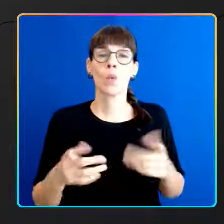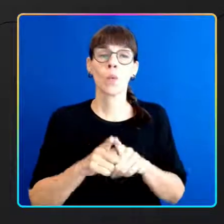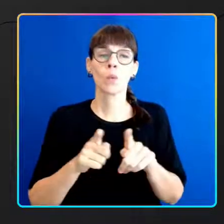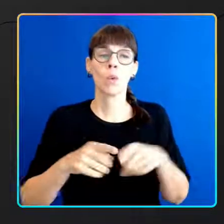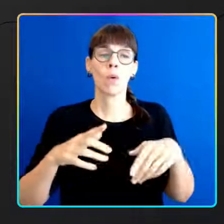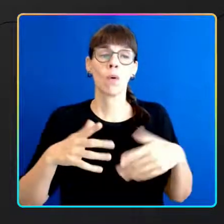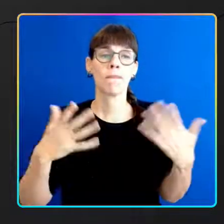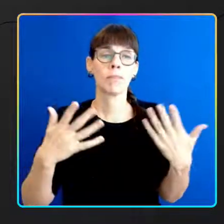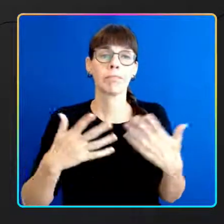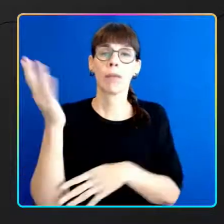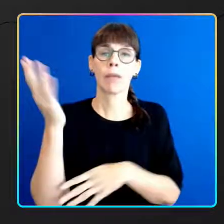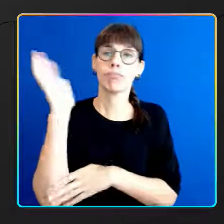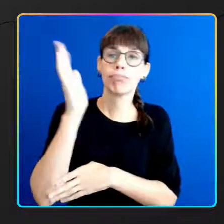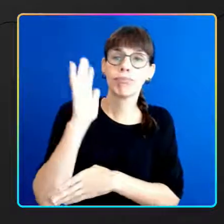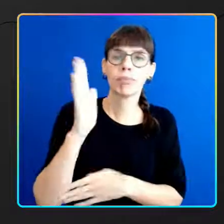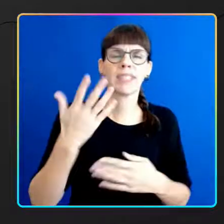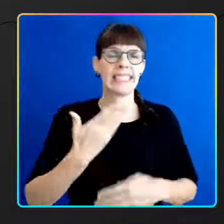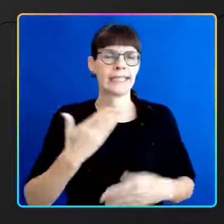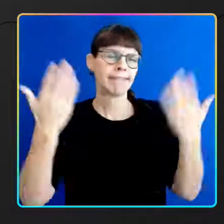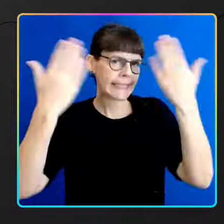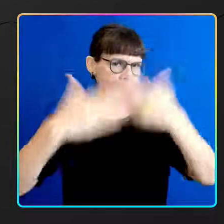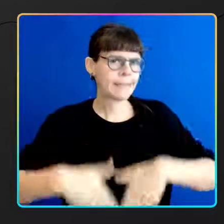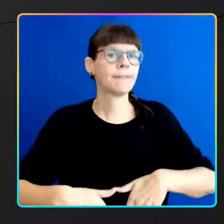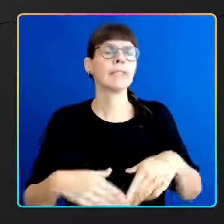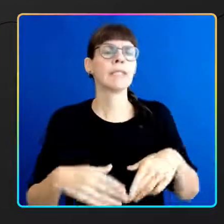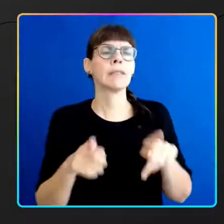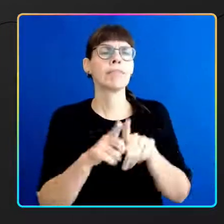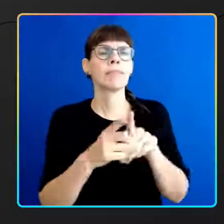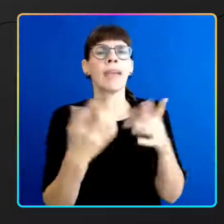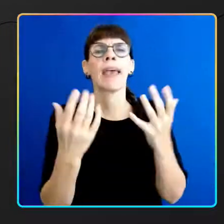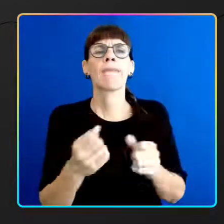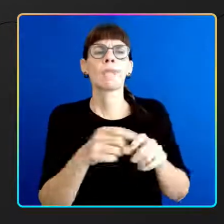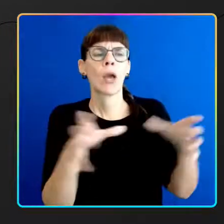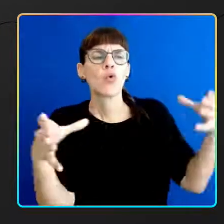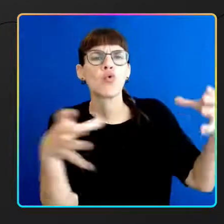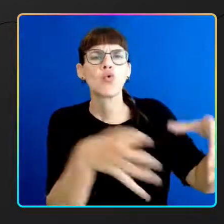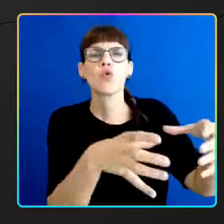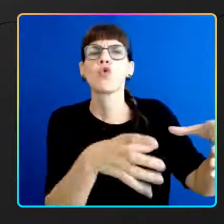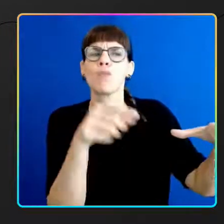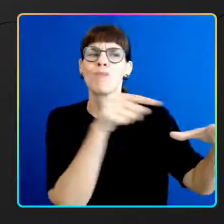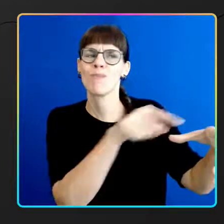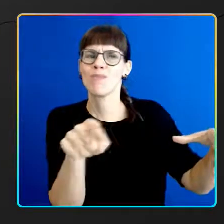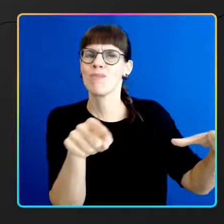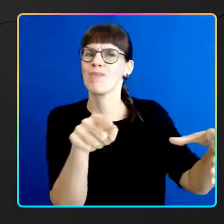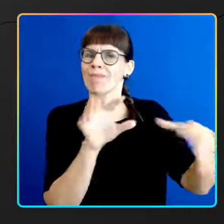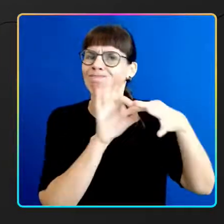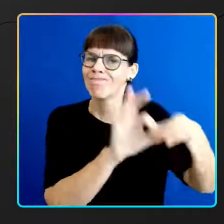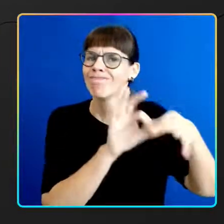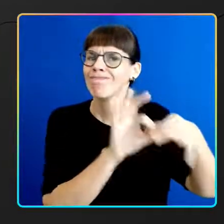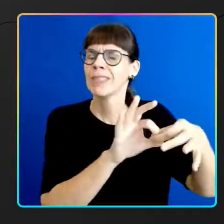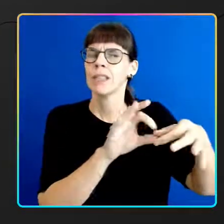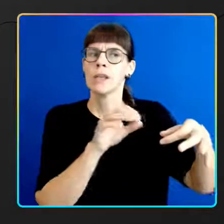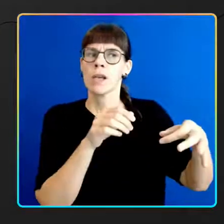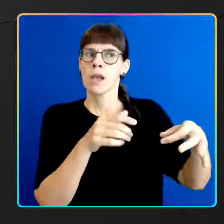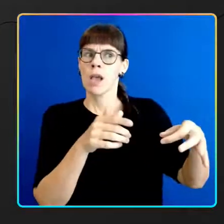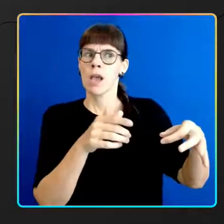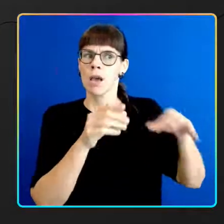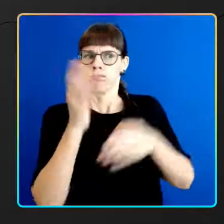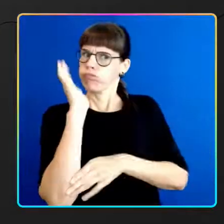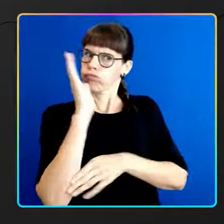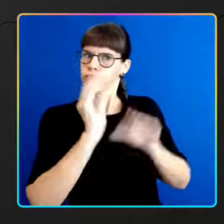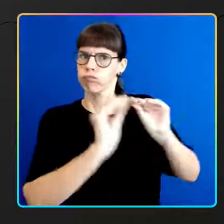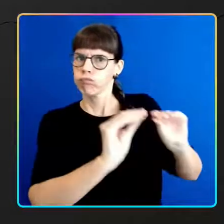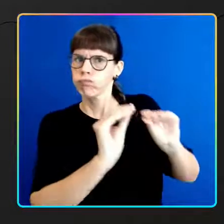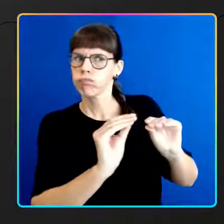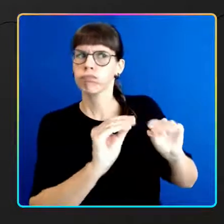at the evening with the user group or other, or sometimes going to learn something about